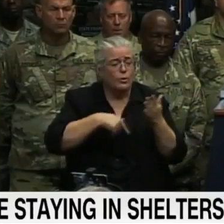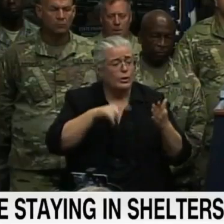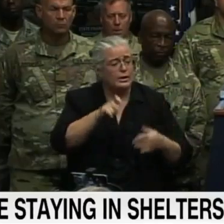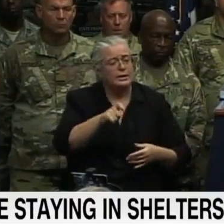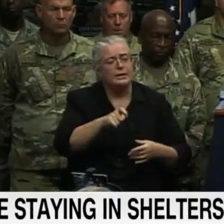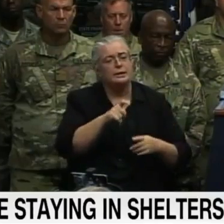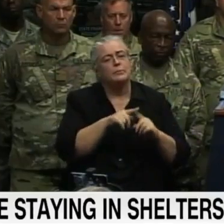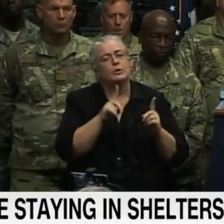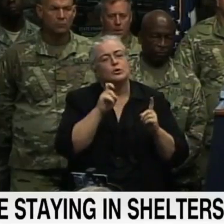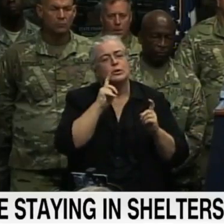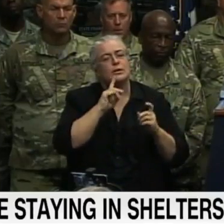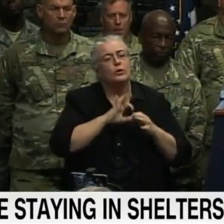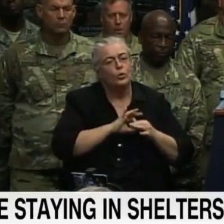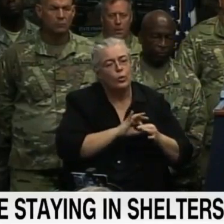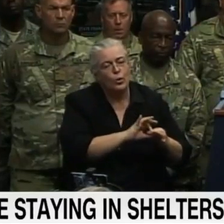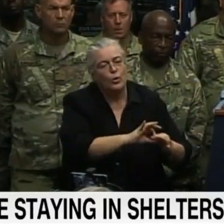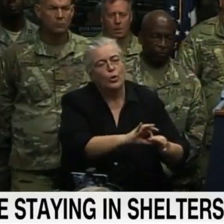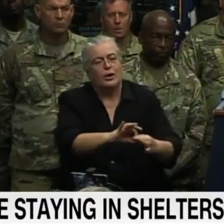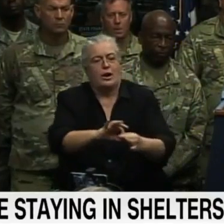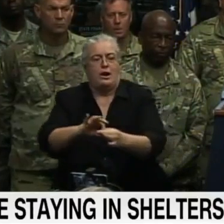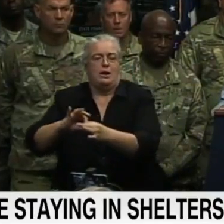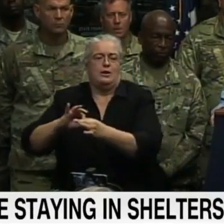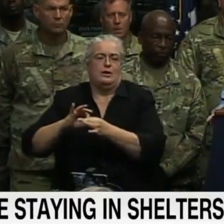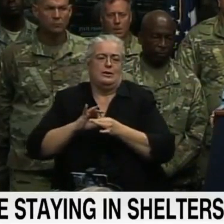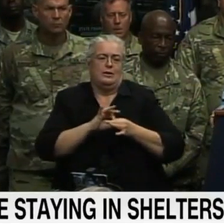do it in a coordinated manner. But